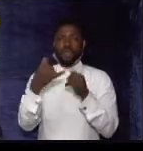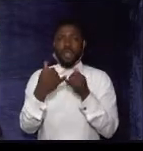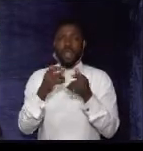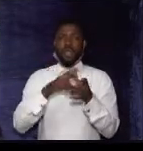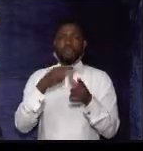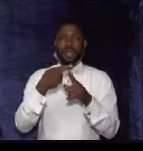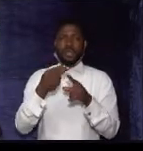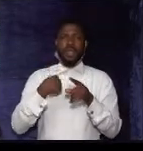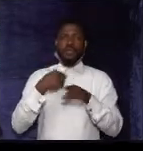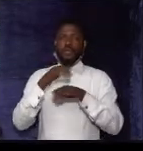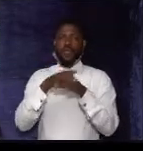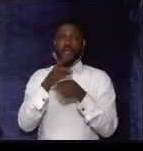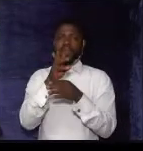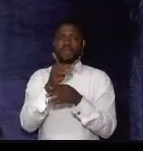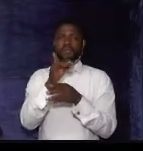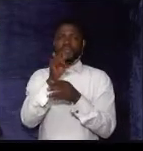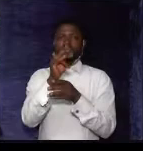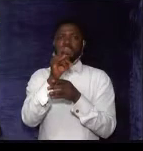we call them